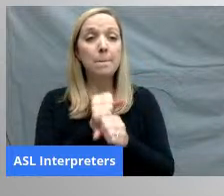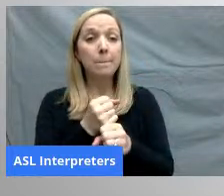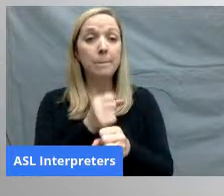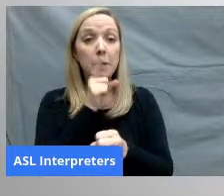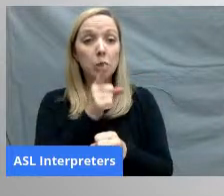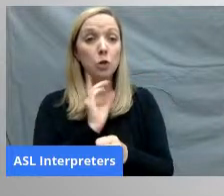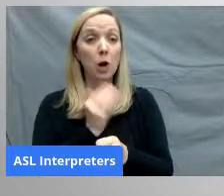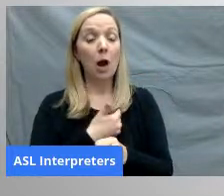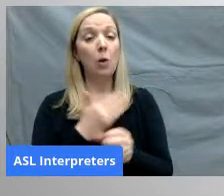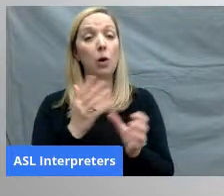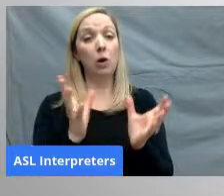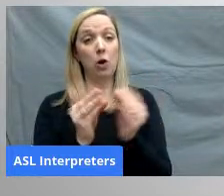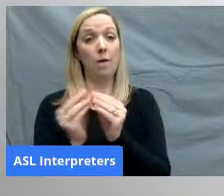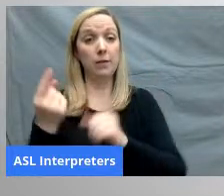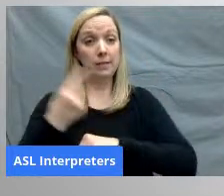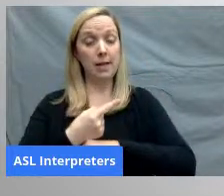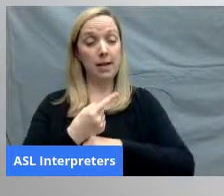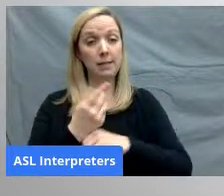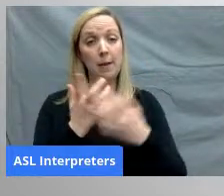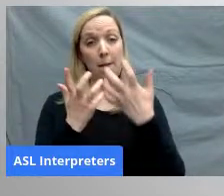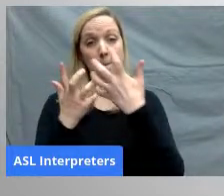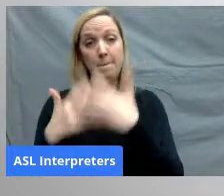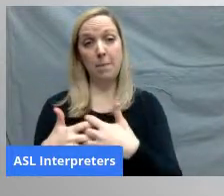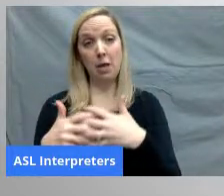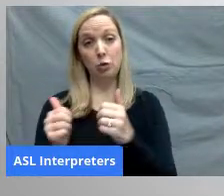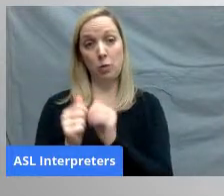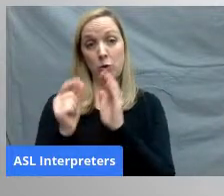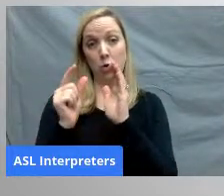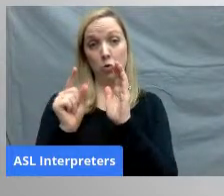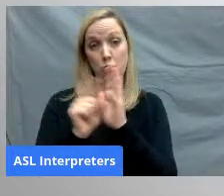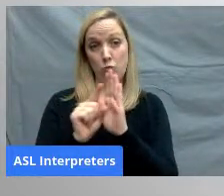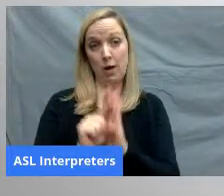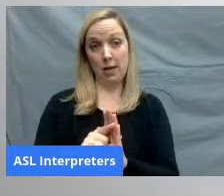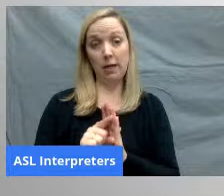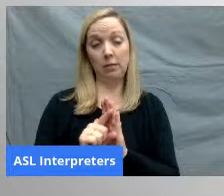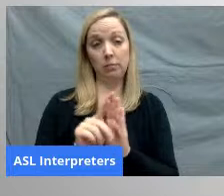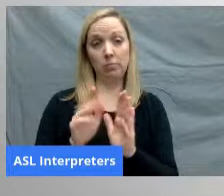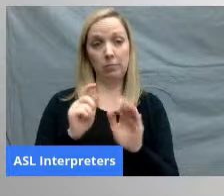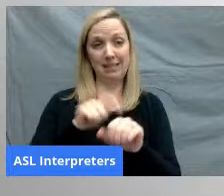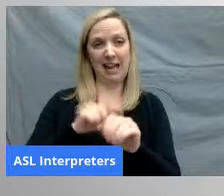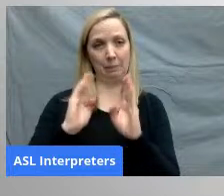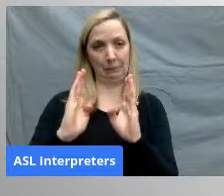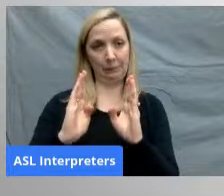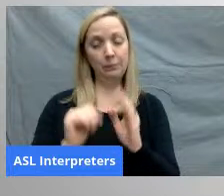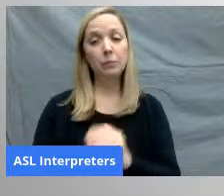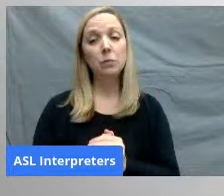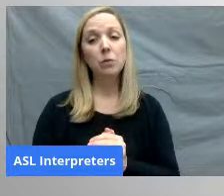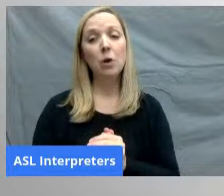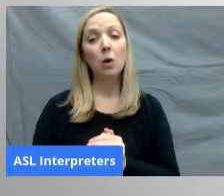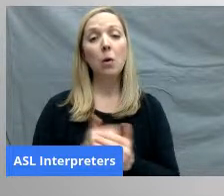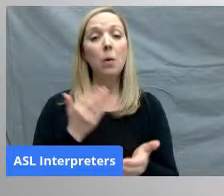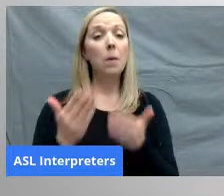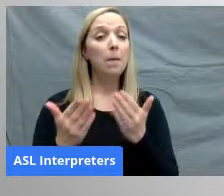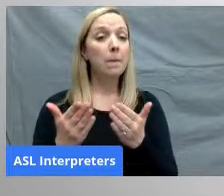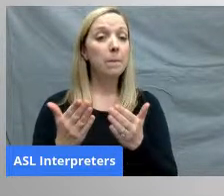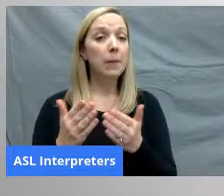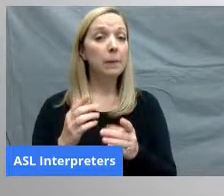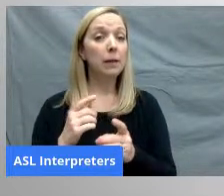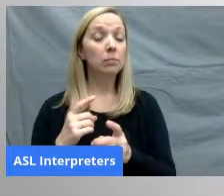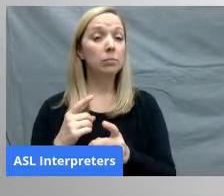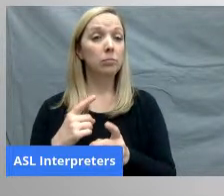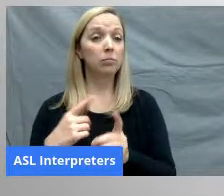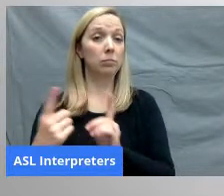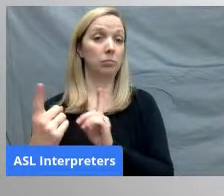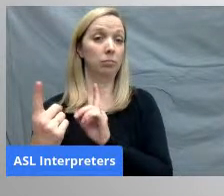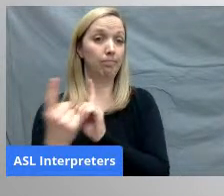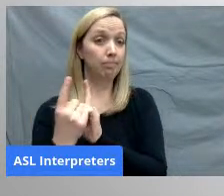to grading periods. So when you meet with a teacher, a student may be doing one way and then you get the report card and you're